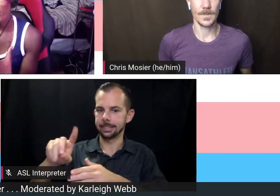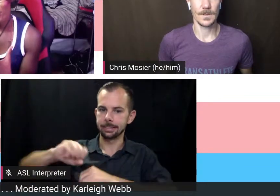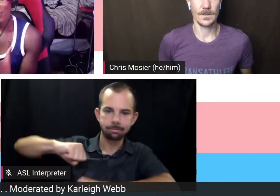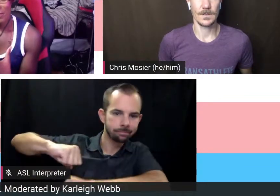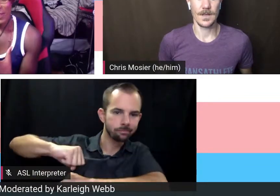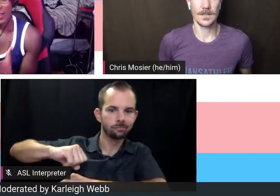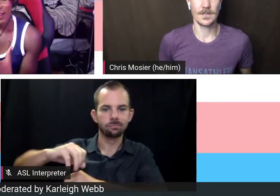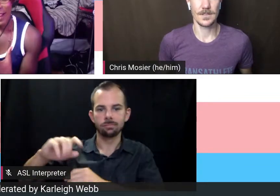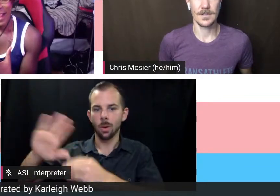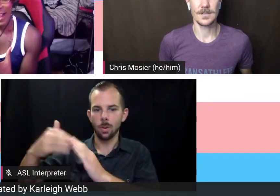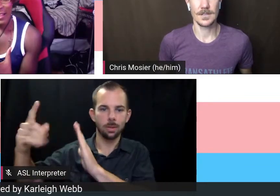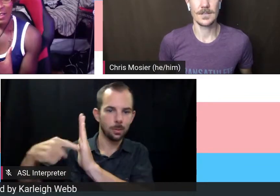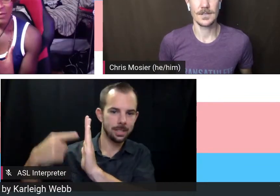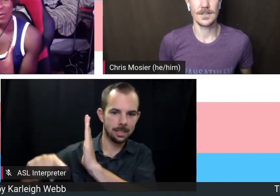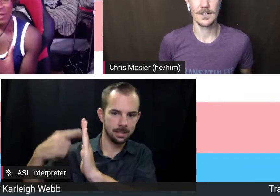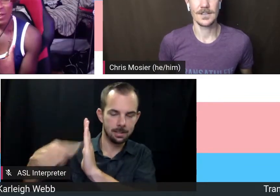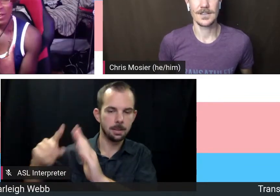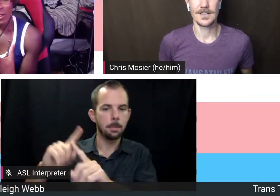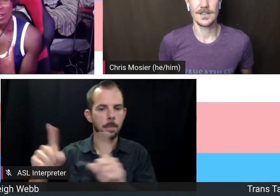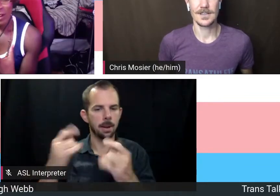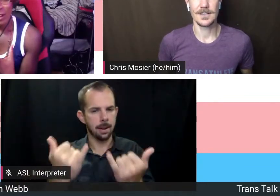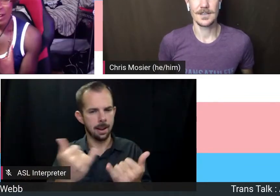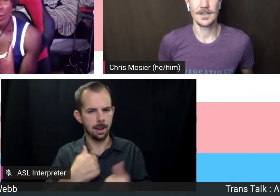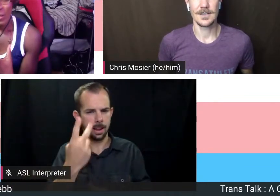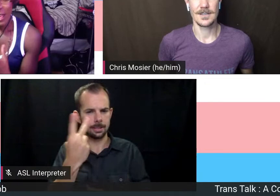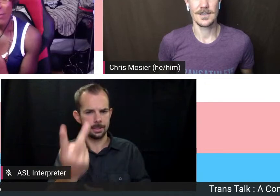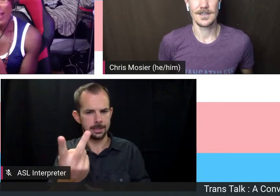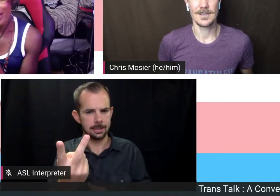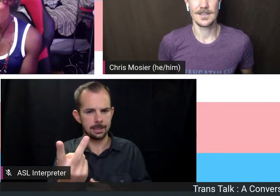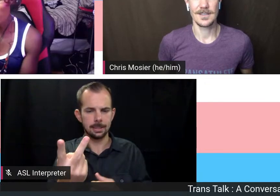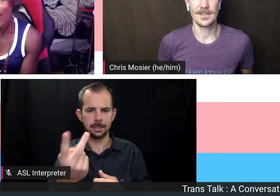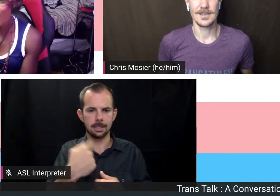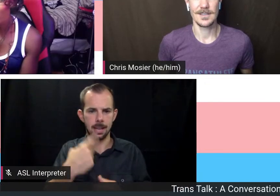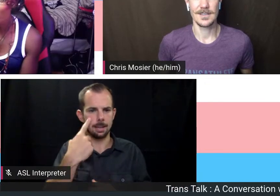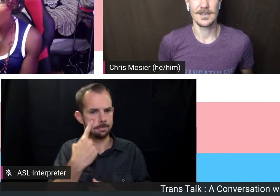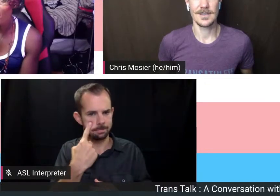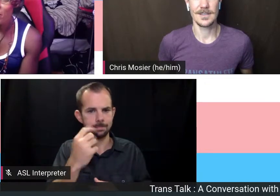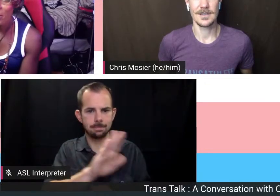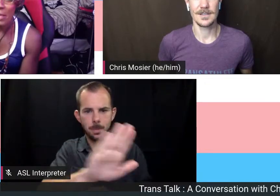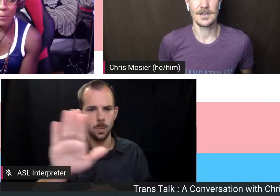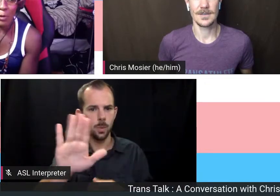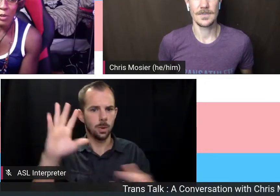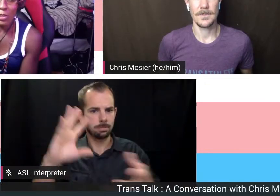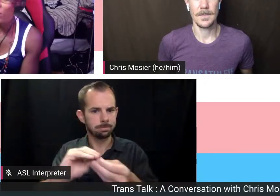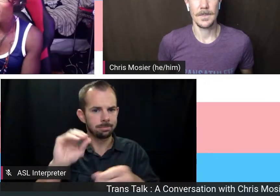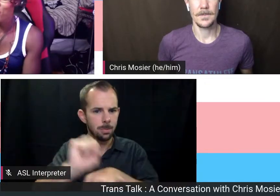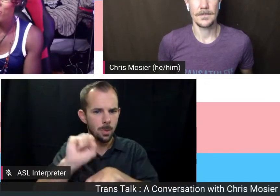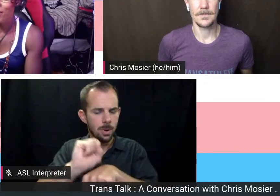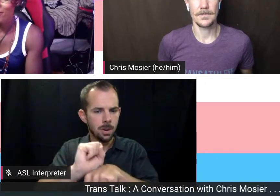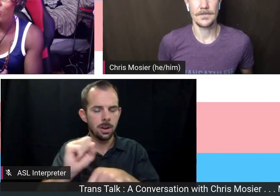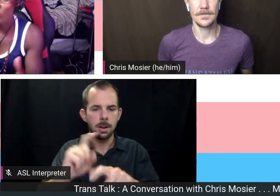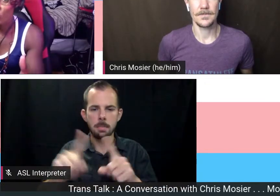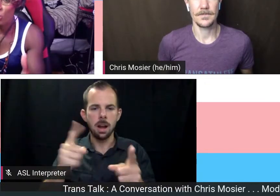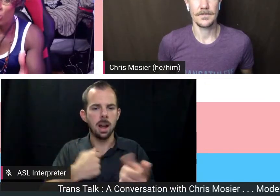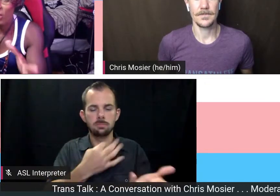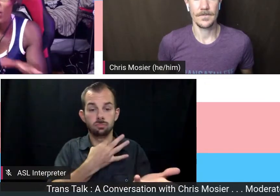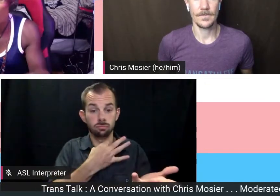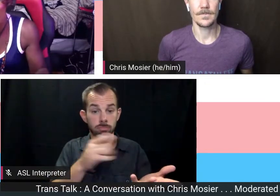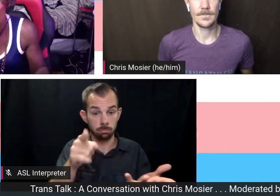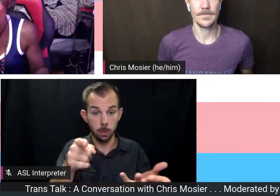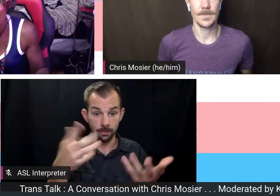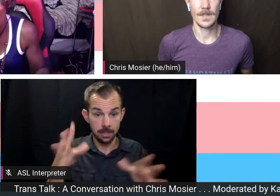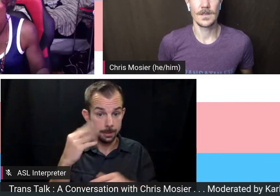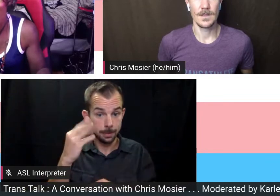you do. Yeah. And with that in mind, can you actually talk some people to the other side, to